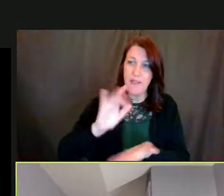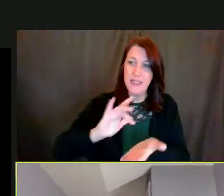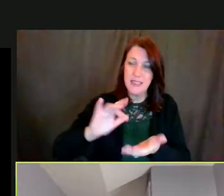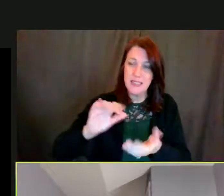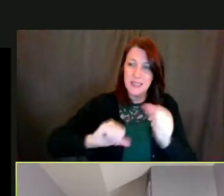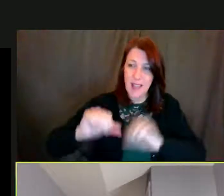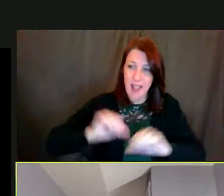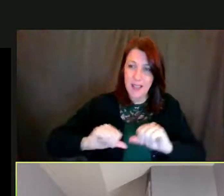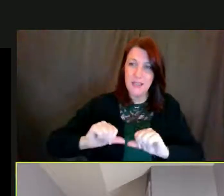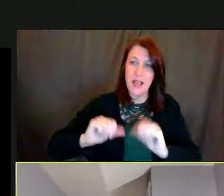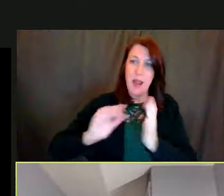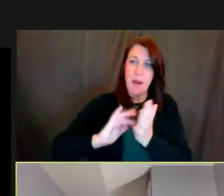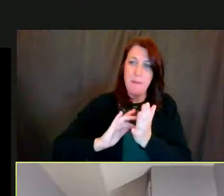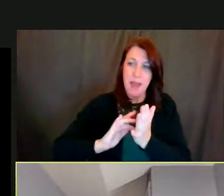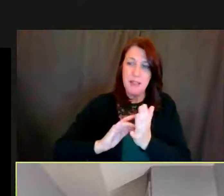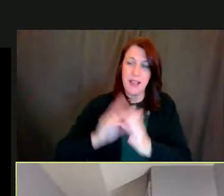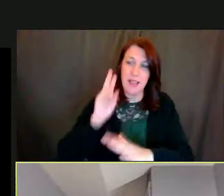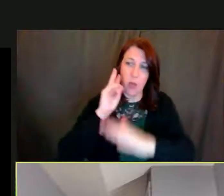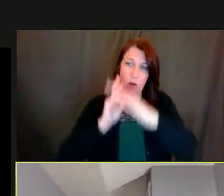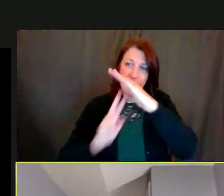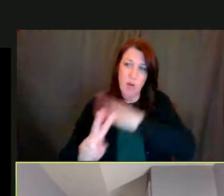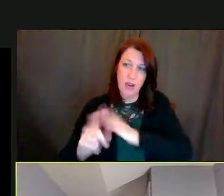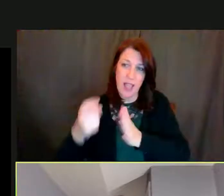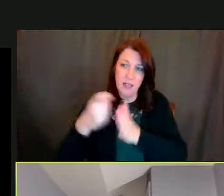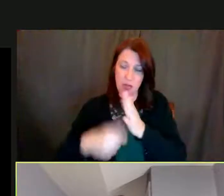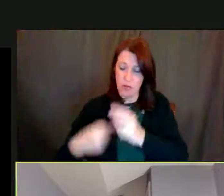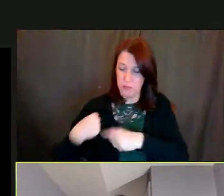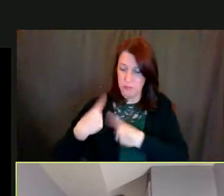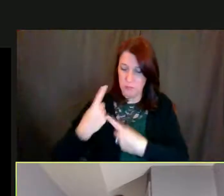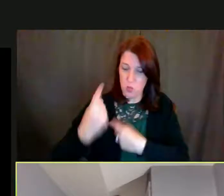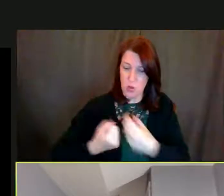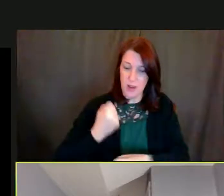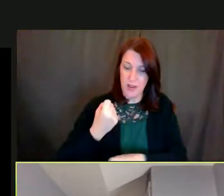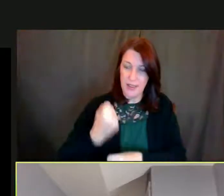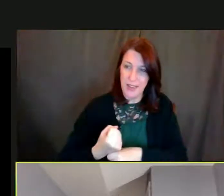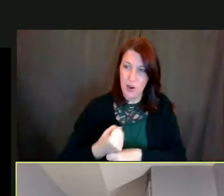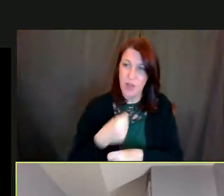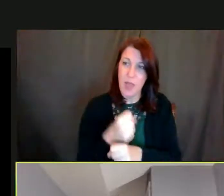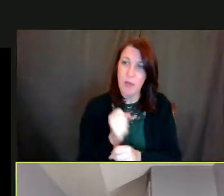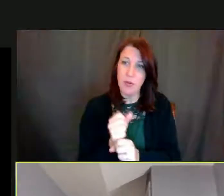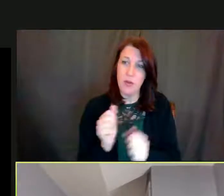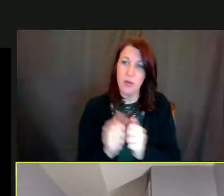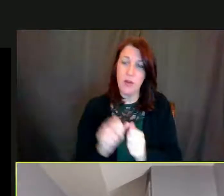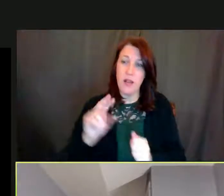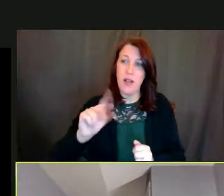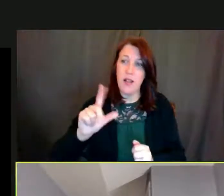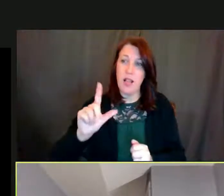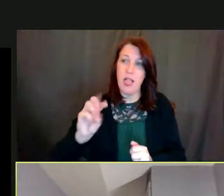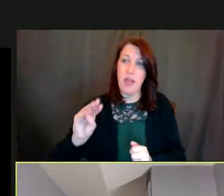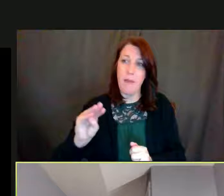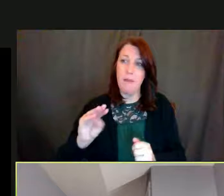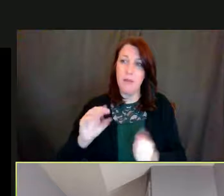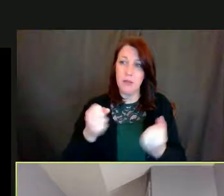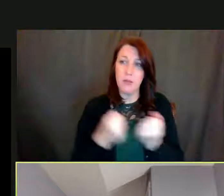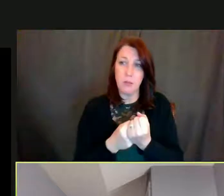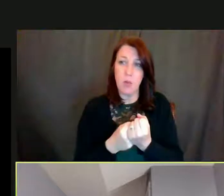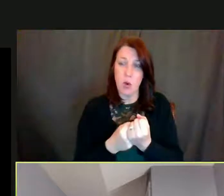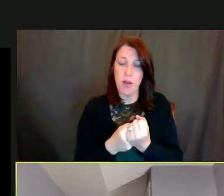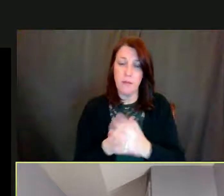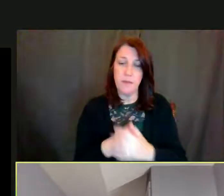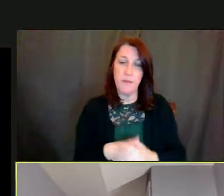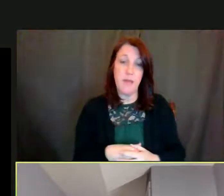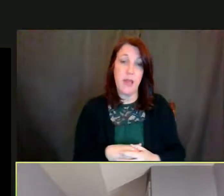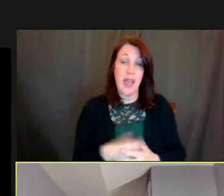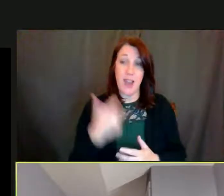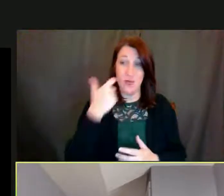on forecasting costs from last year that was produced with NLM support, and a more recent